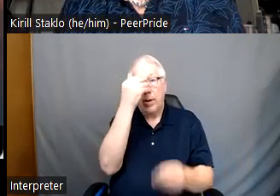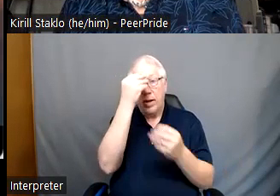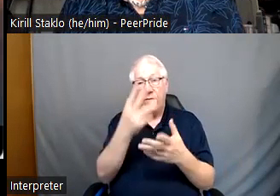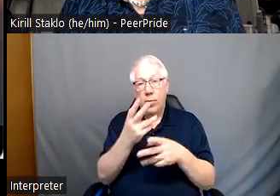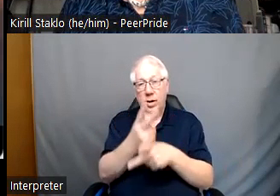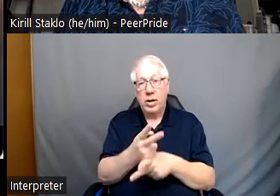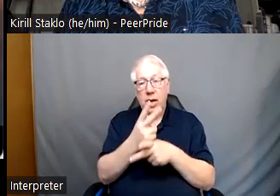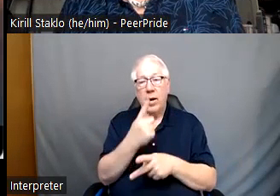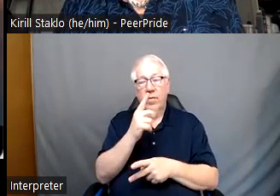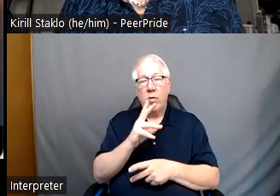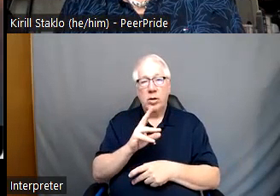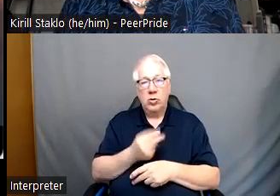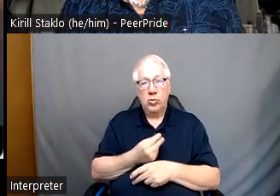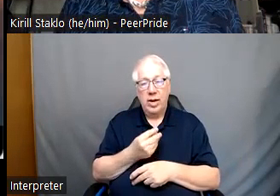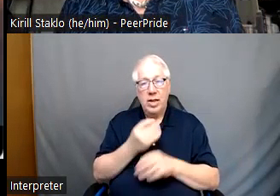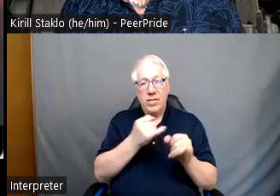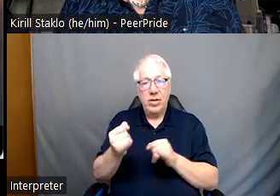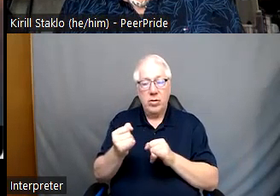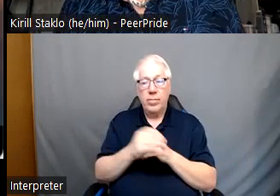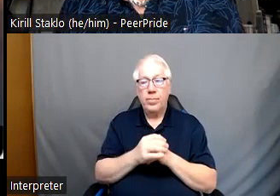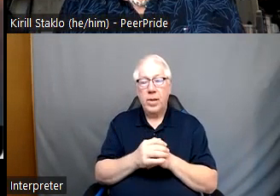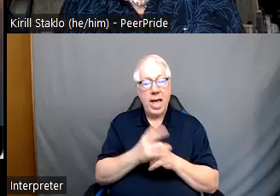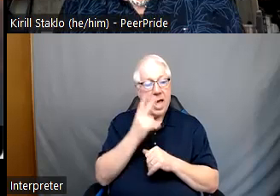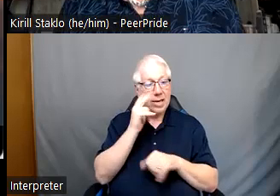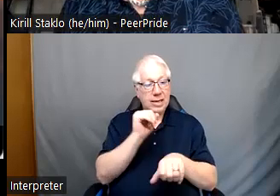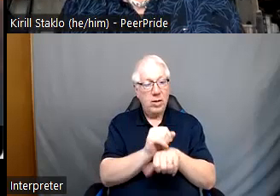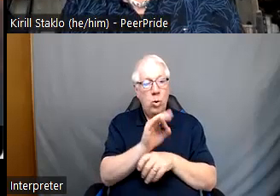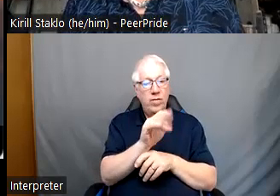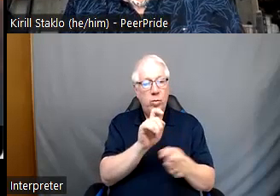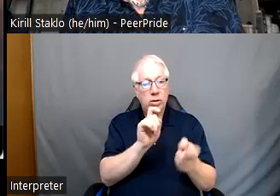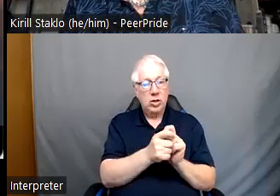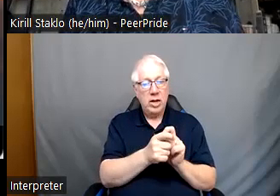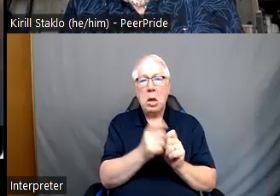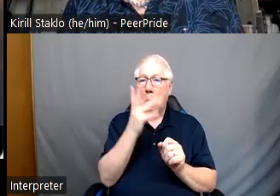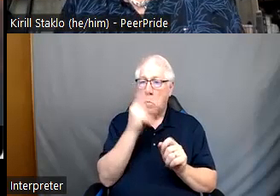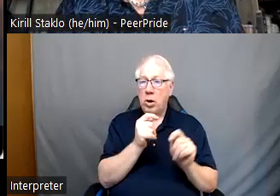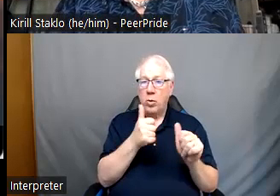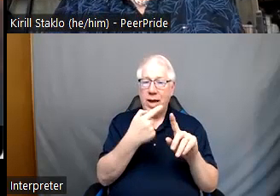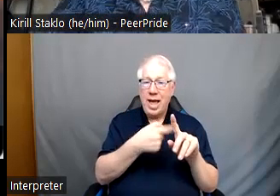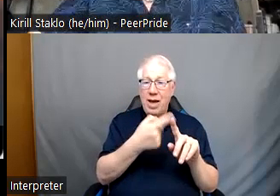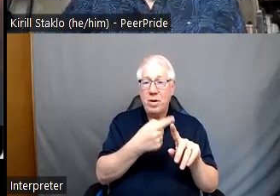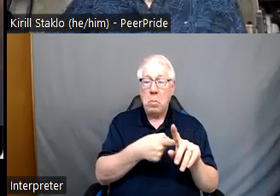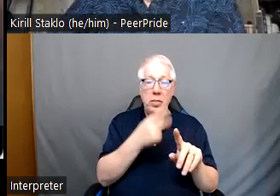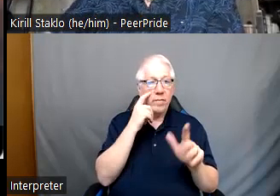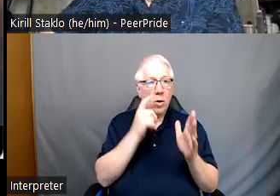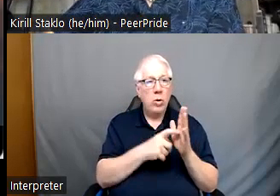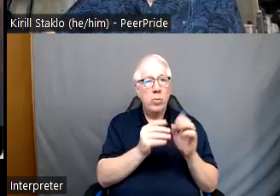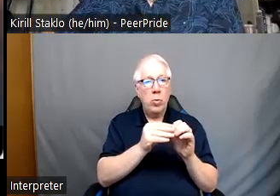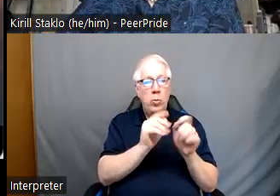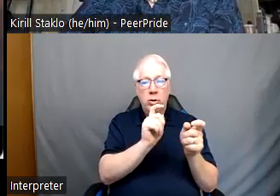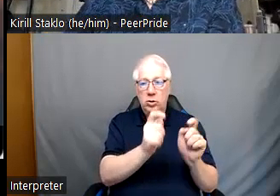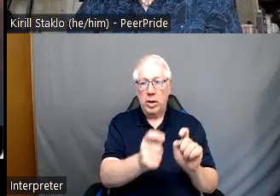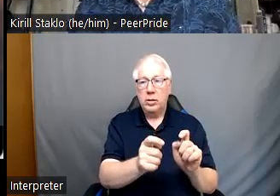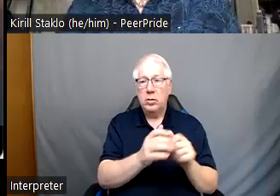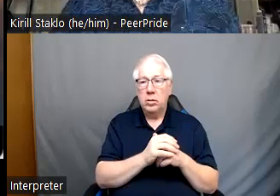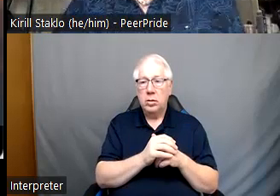individuals. So I see the workforce changing pretty rapidly, month by month, I would even say, and that's something that excites me a lot.